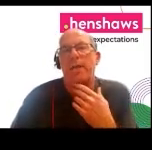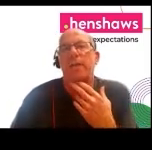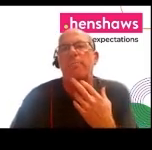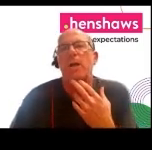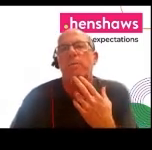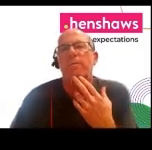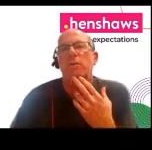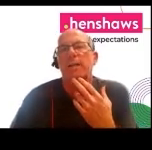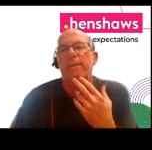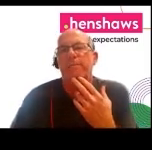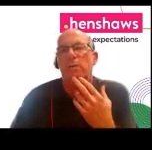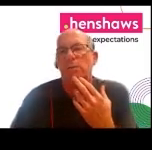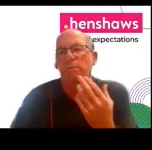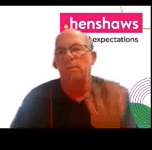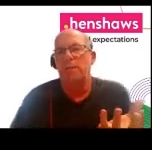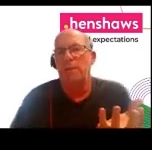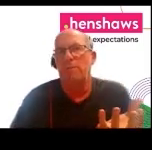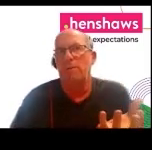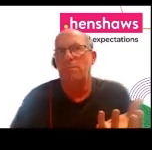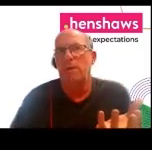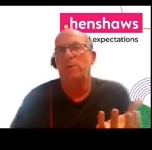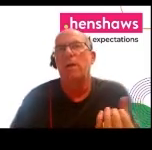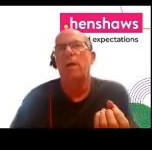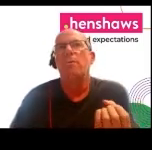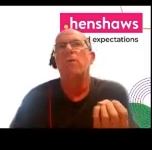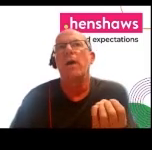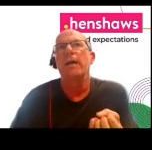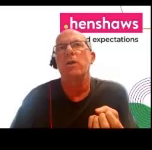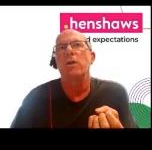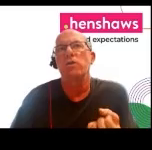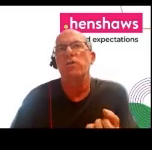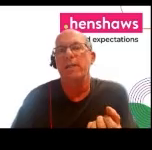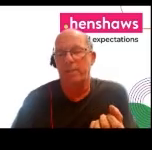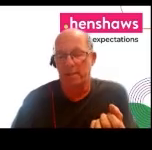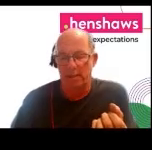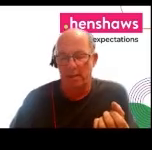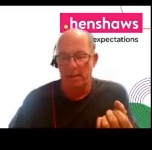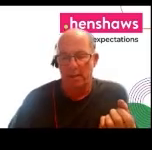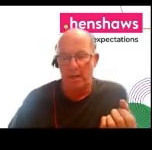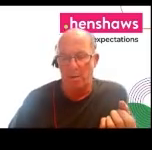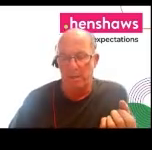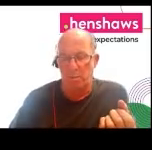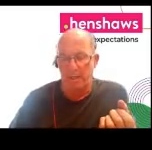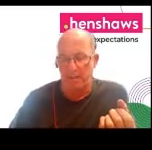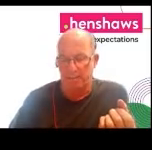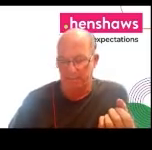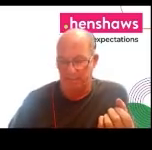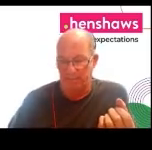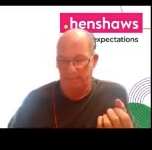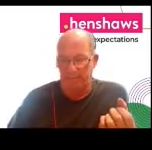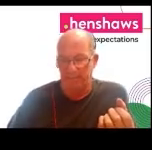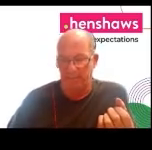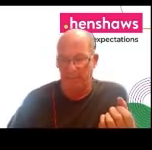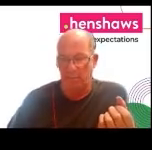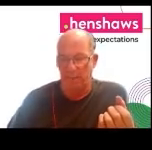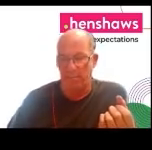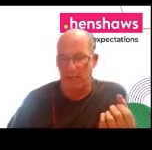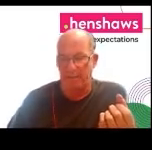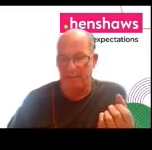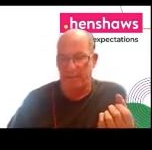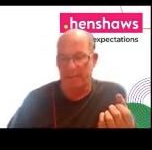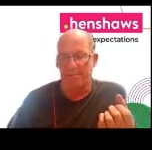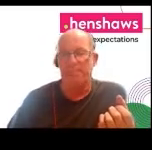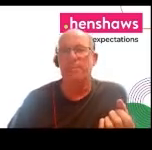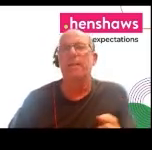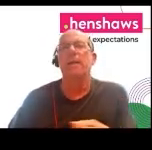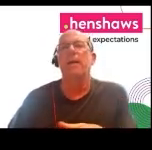top of the screen at the moment, we've got default, which is the default mode. We've got high contrast, which will, if we